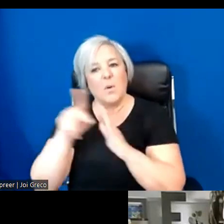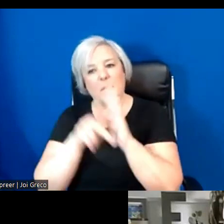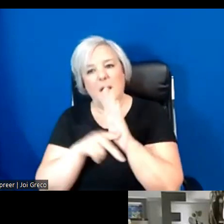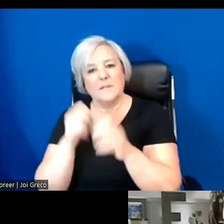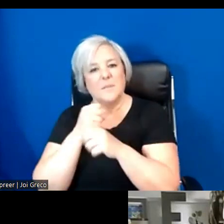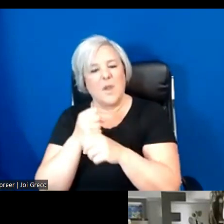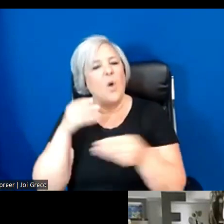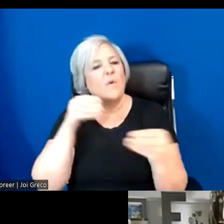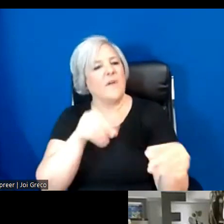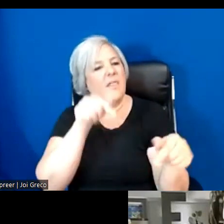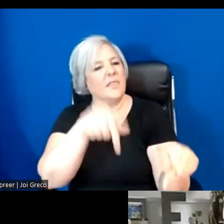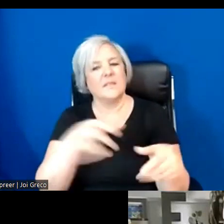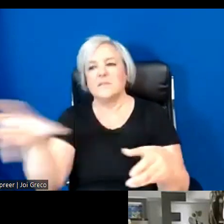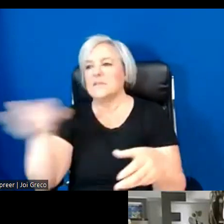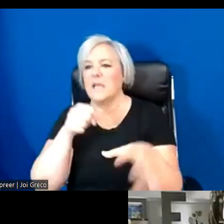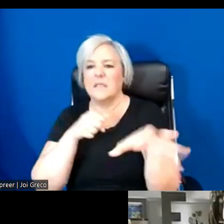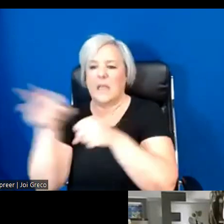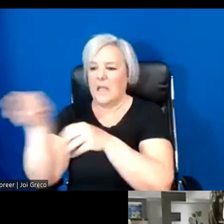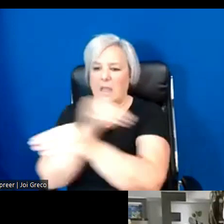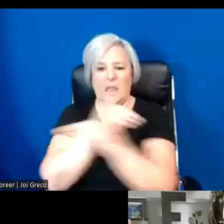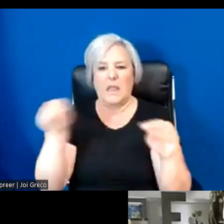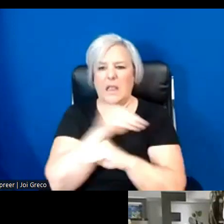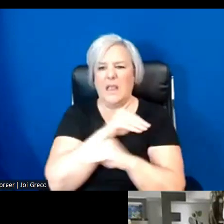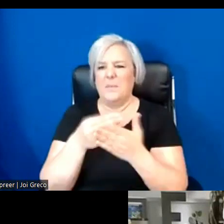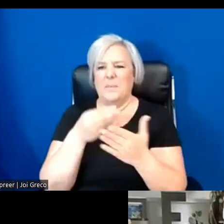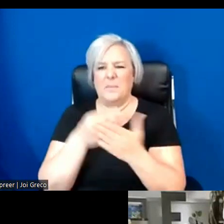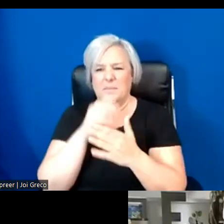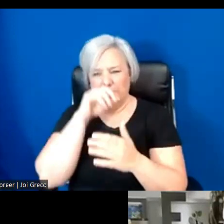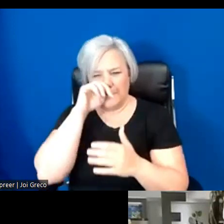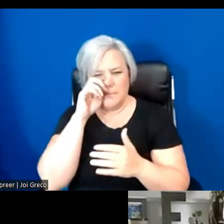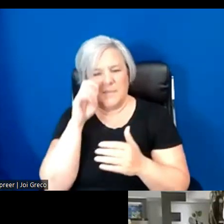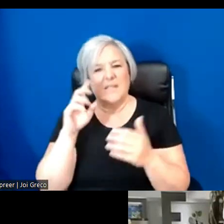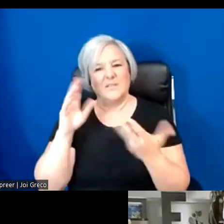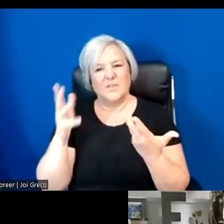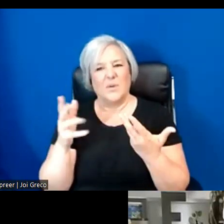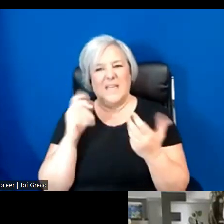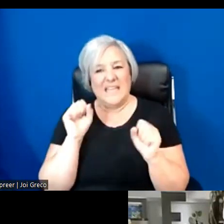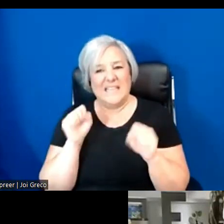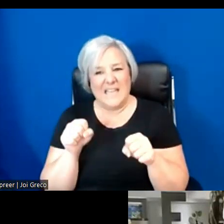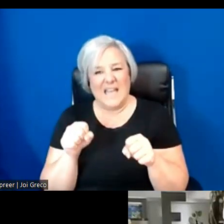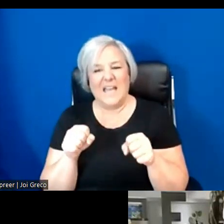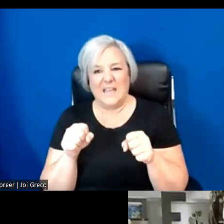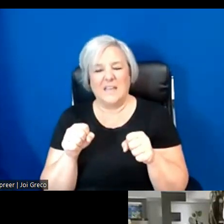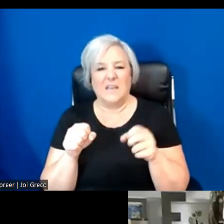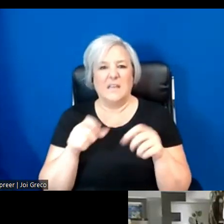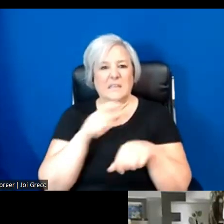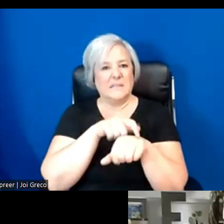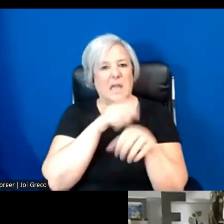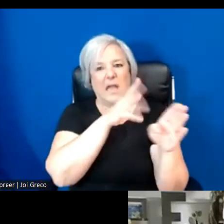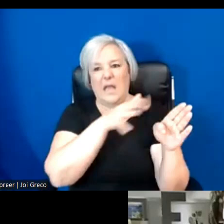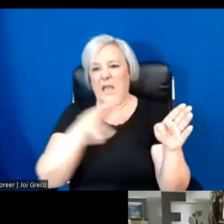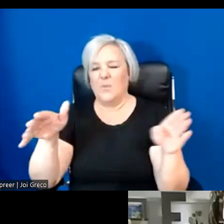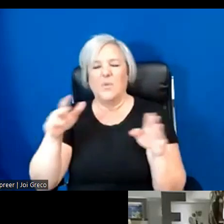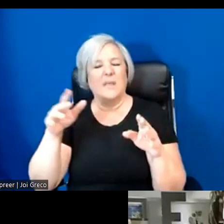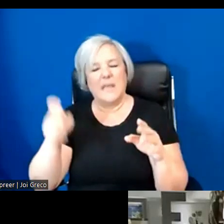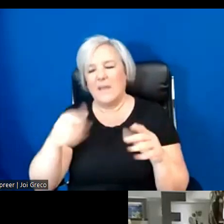well, we'll fund this and we'll take from there. Well, we actually need a robust, seamless care across multiple time points. So we just can't lose sight of